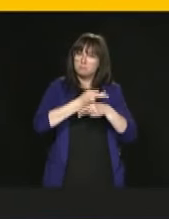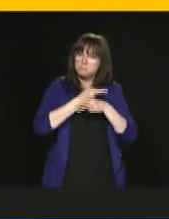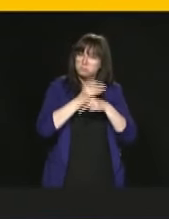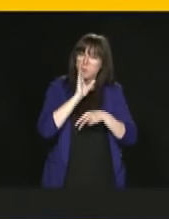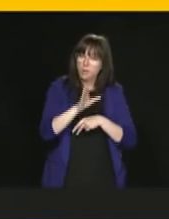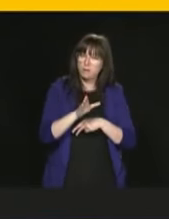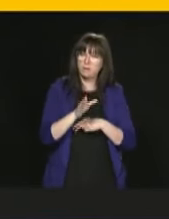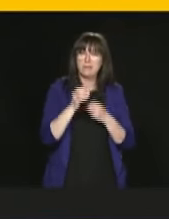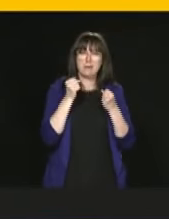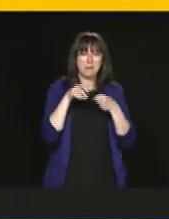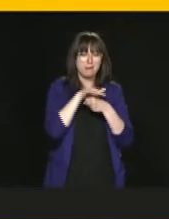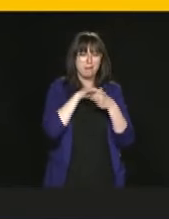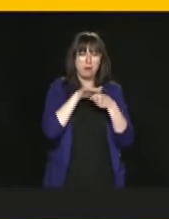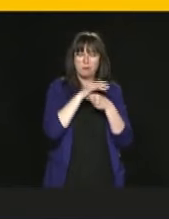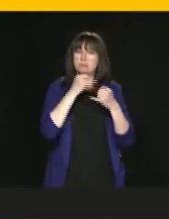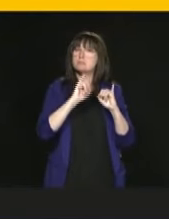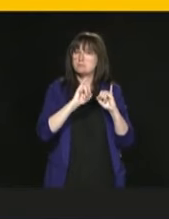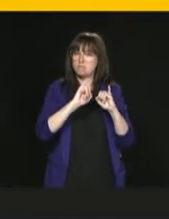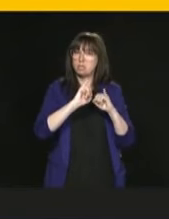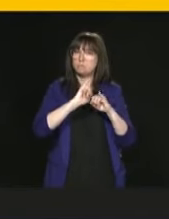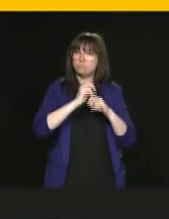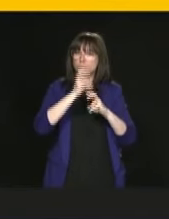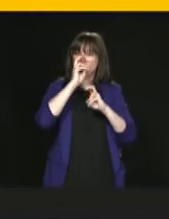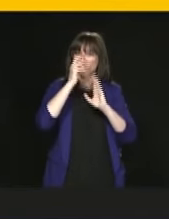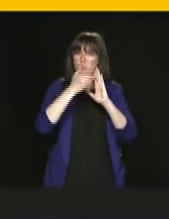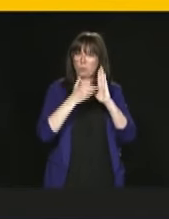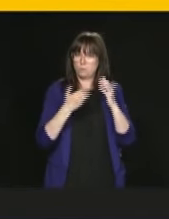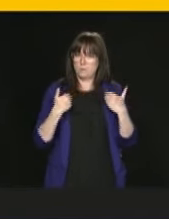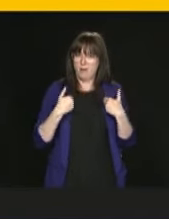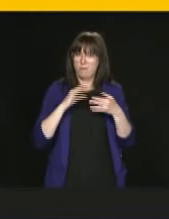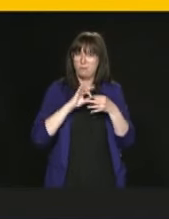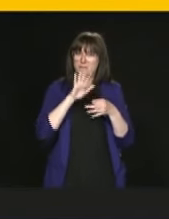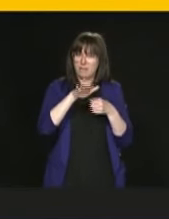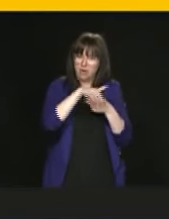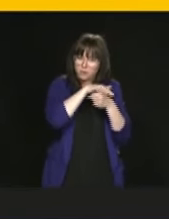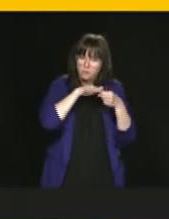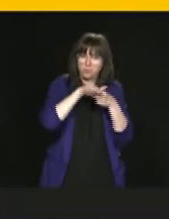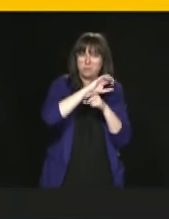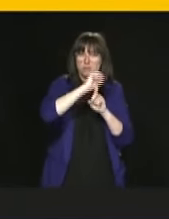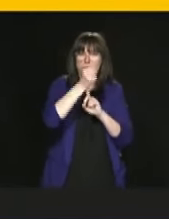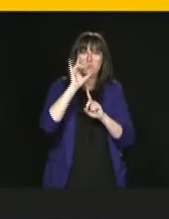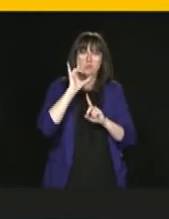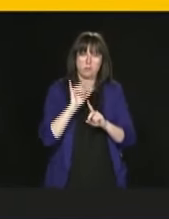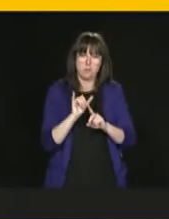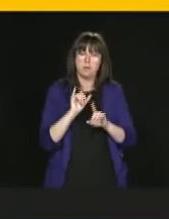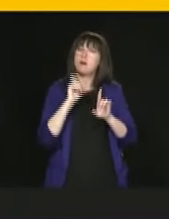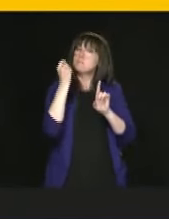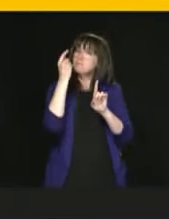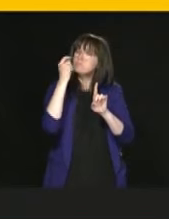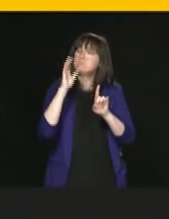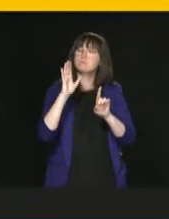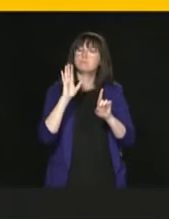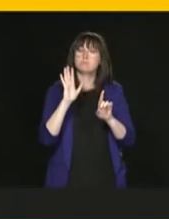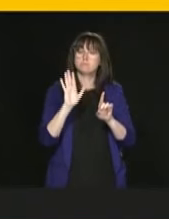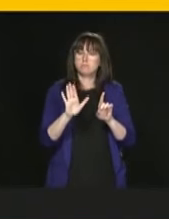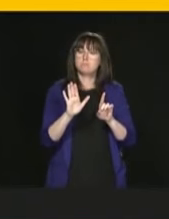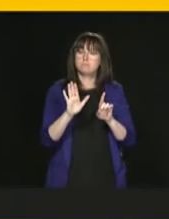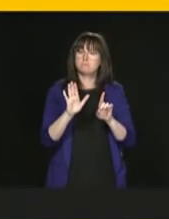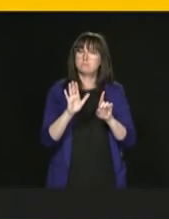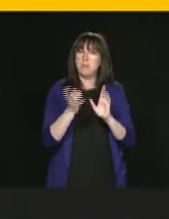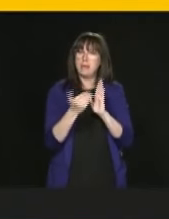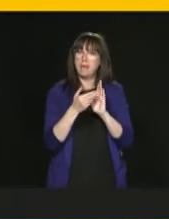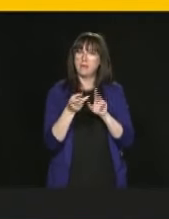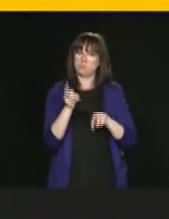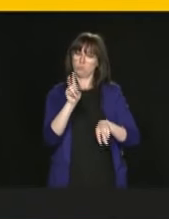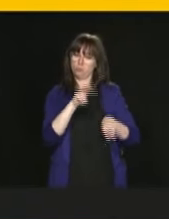in place, given their own epidemiologic situation. But that will, again, have to be reviewed as in the coming weeks